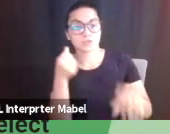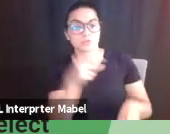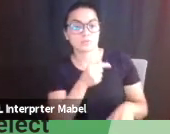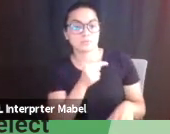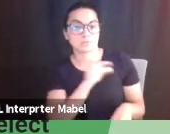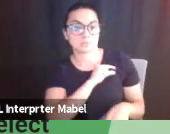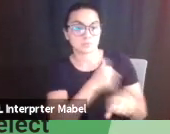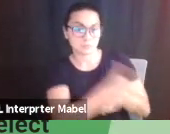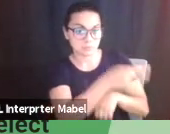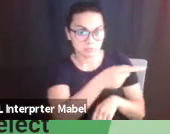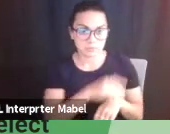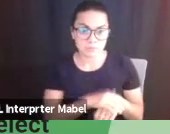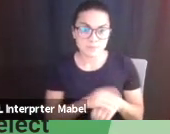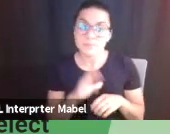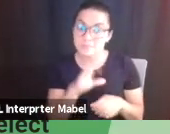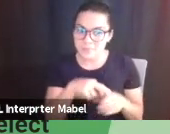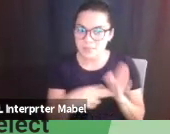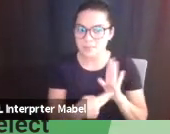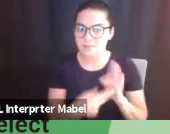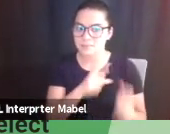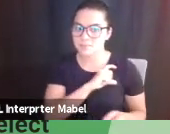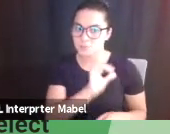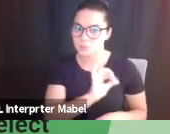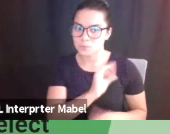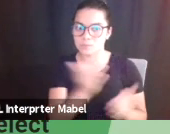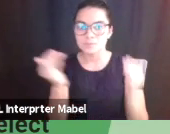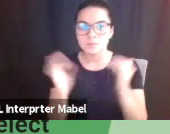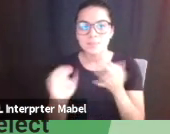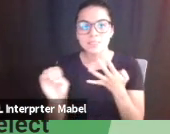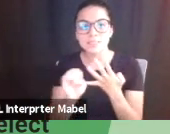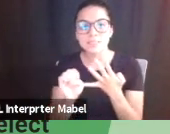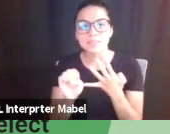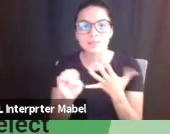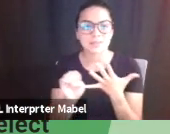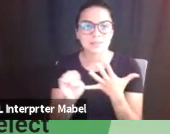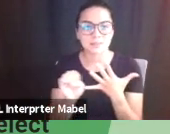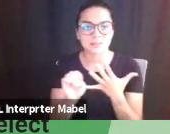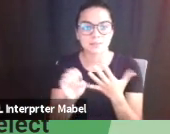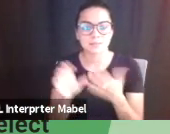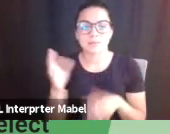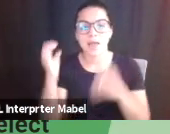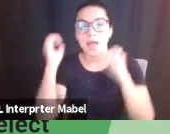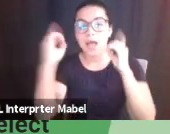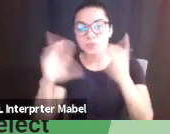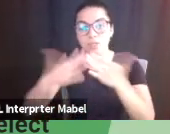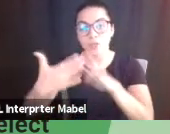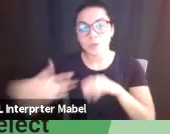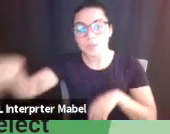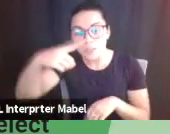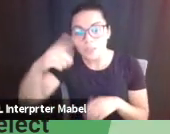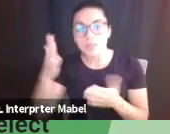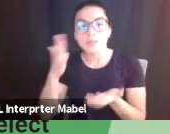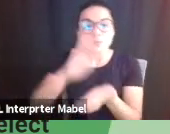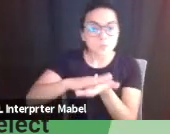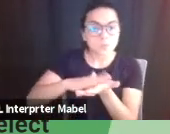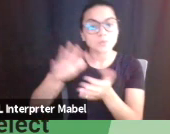schools, workplaces, and community agencies on trauma and the broad range of impacts of sexual violence